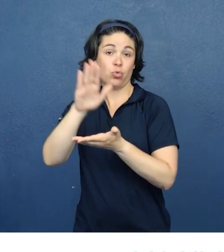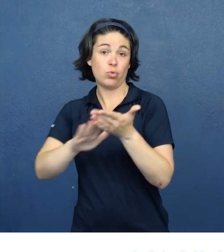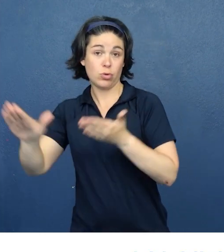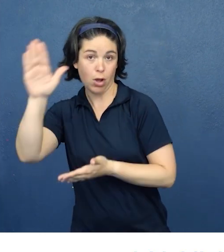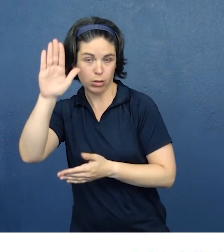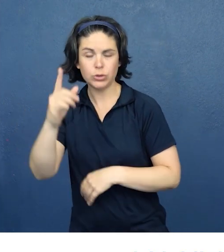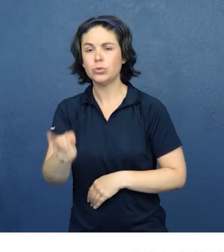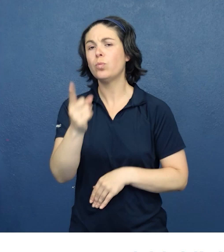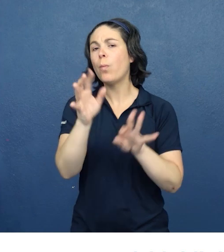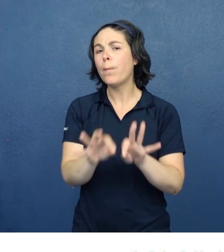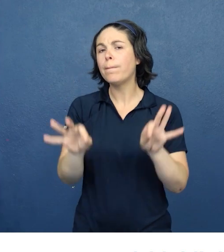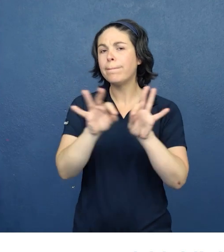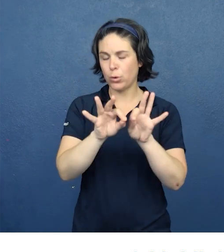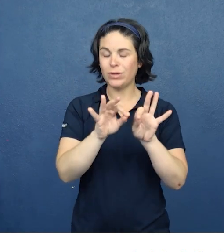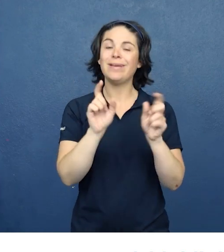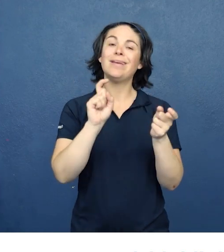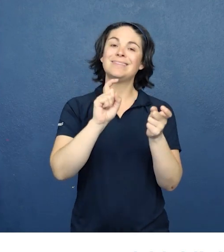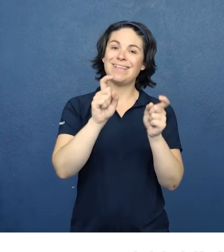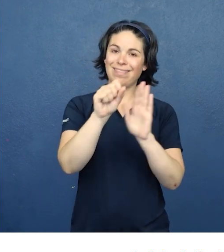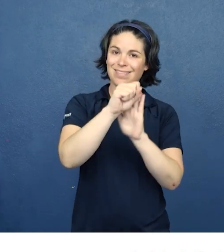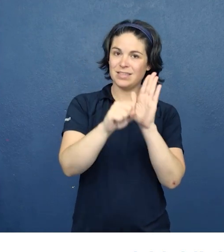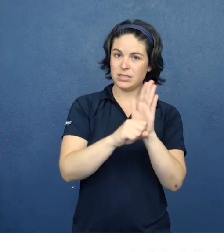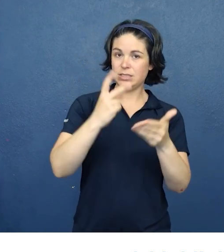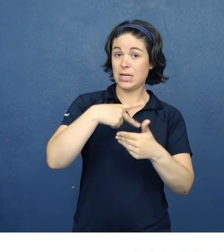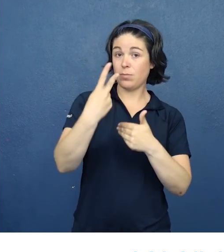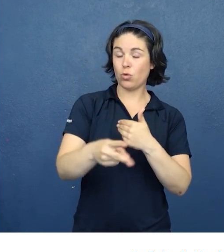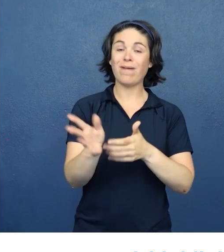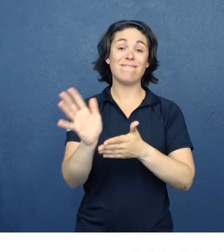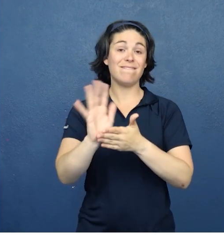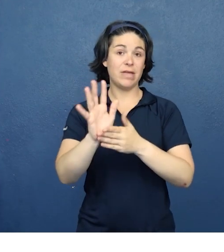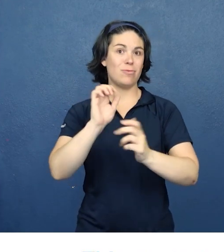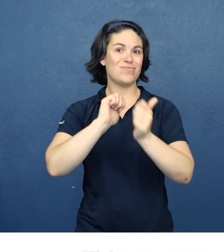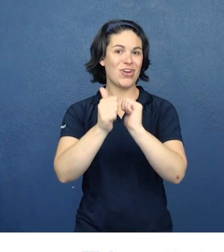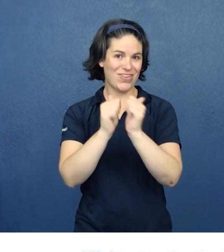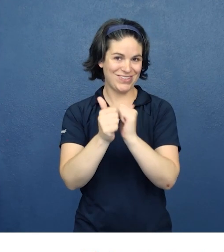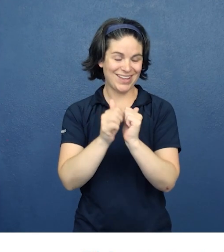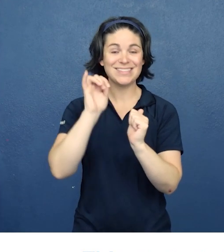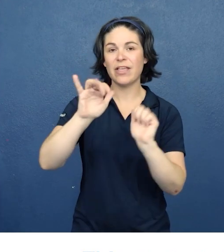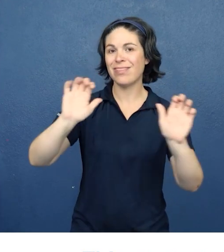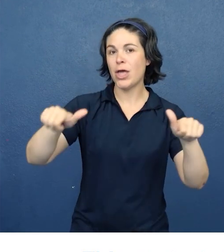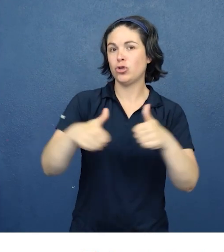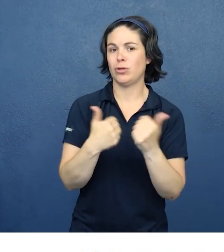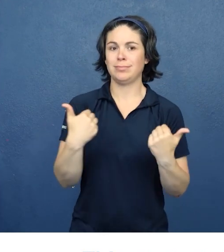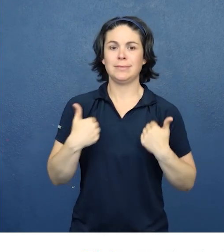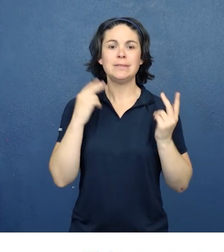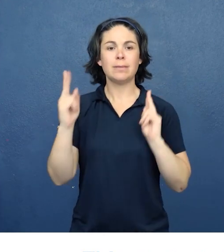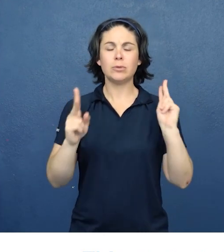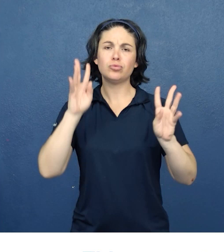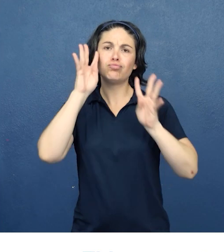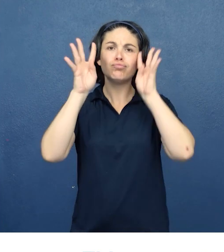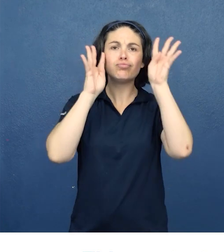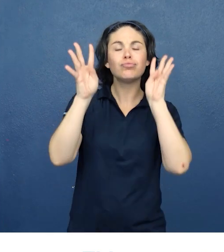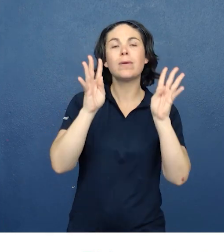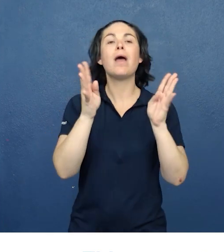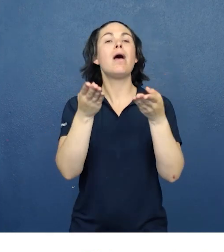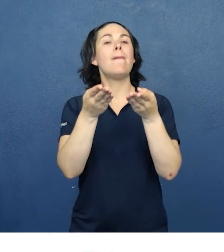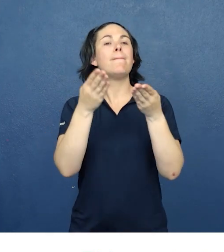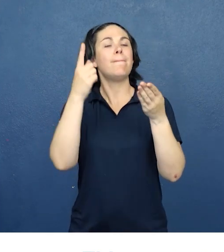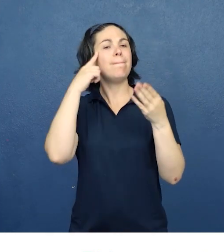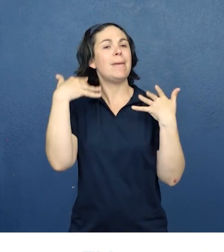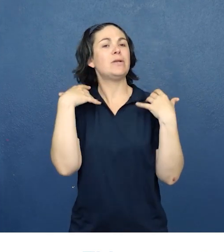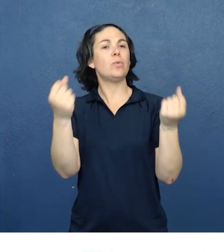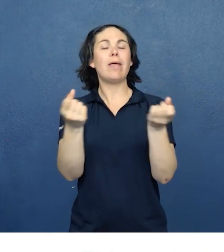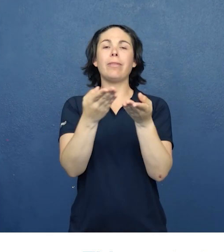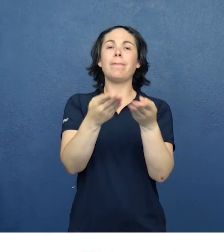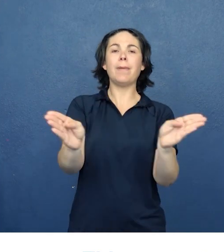Plan 4 is the Directing Change statewide program and film contest. This contest challenges youth to create a mental health-related public service